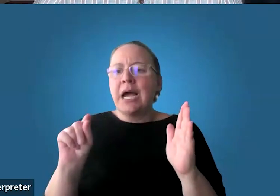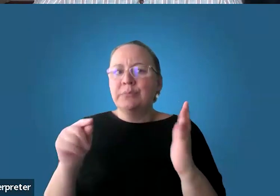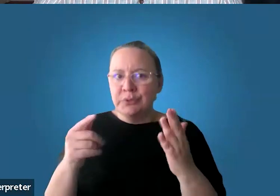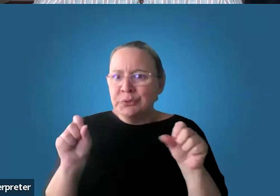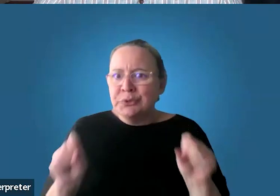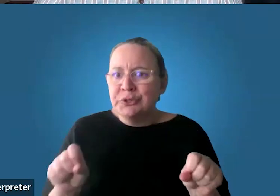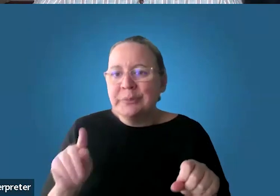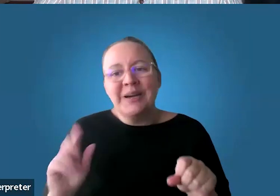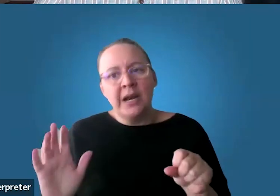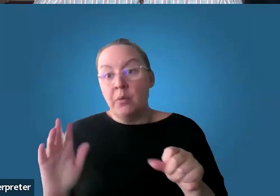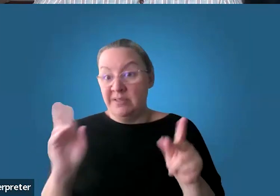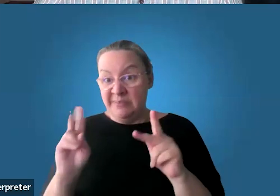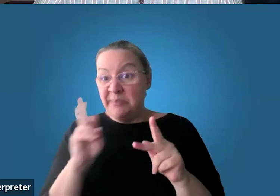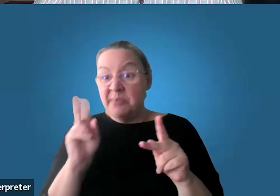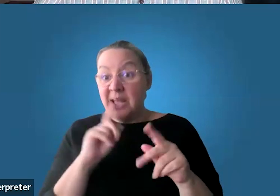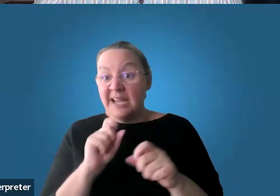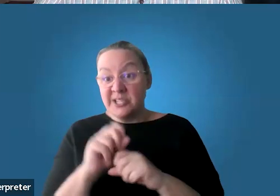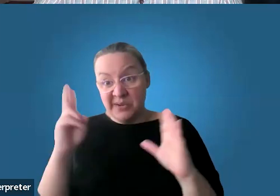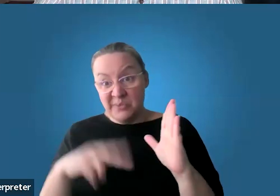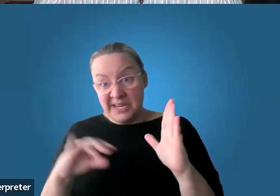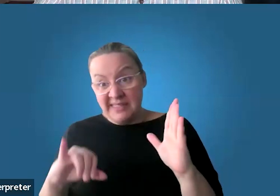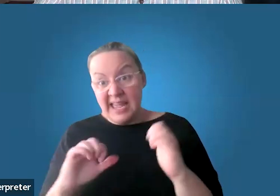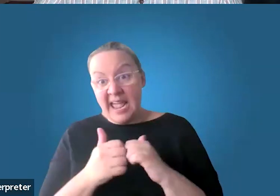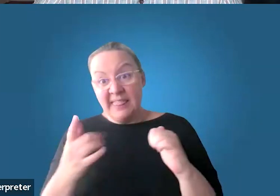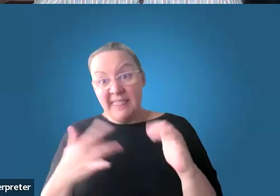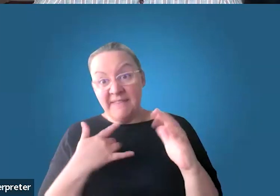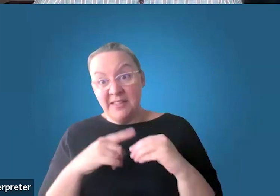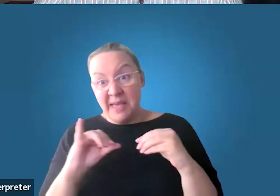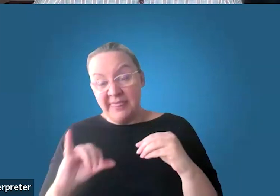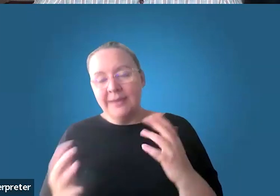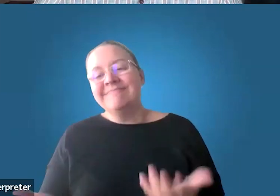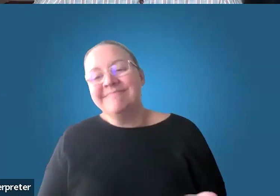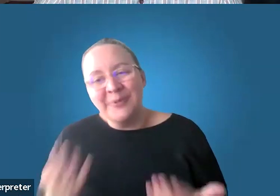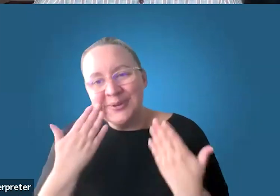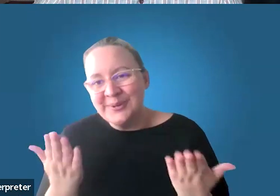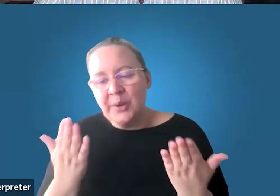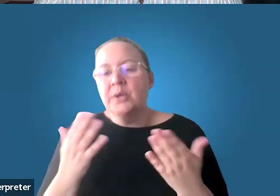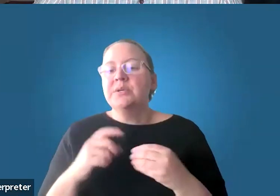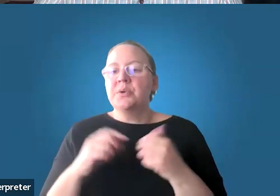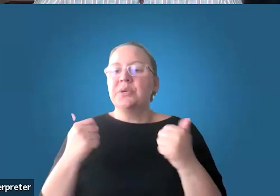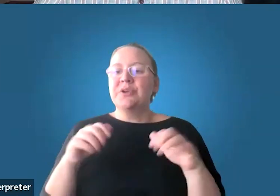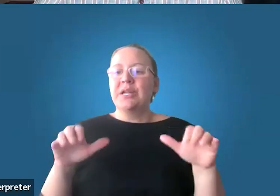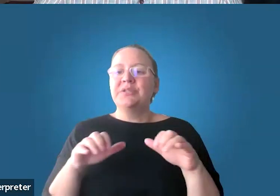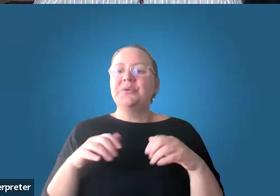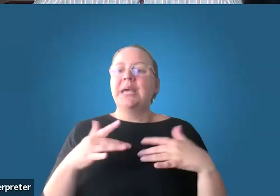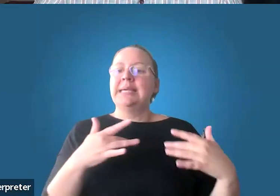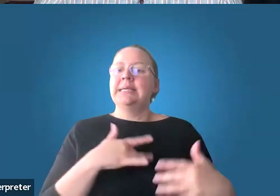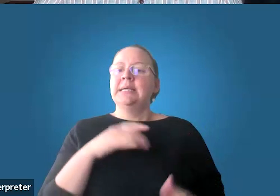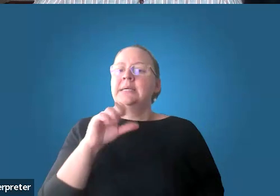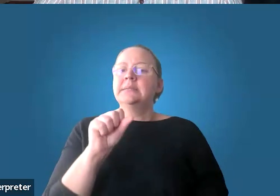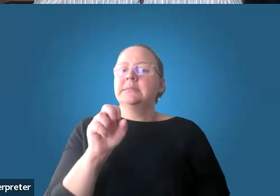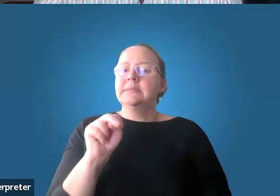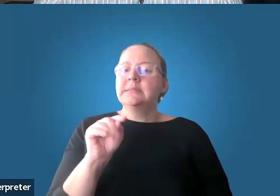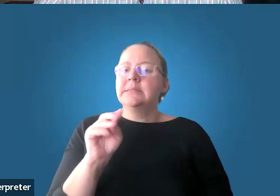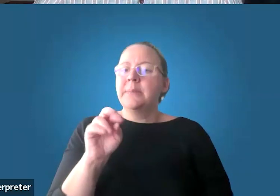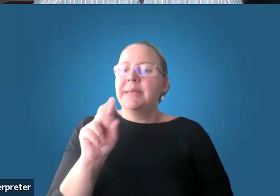they felt after they read it. So one of the things that we do at Bliss is that we try to do like sentiment testing, really